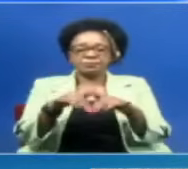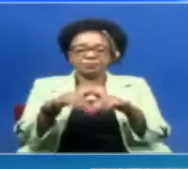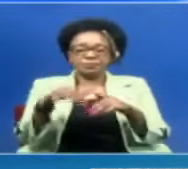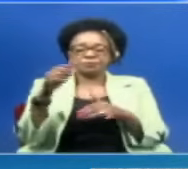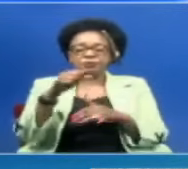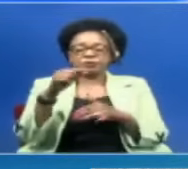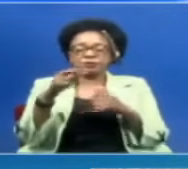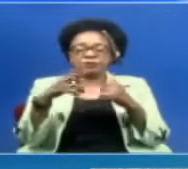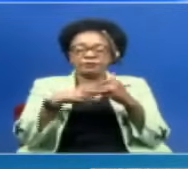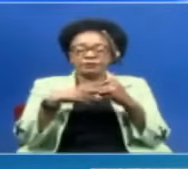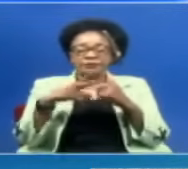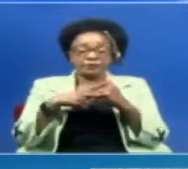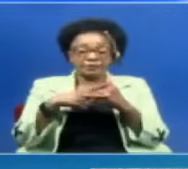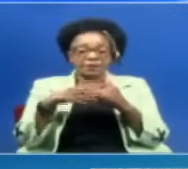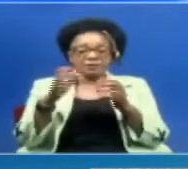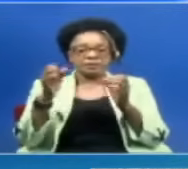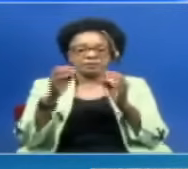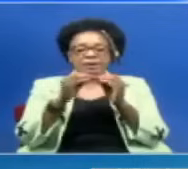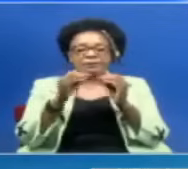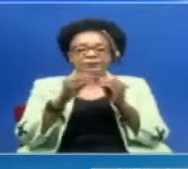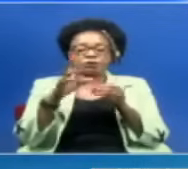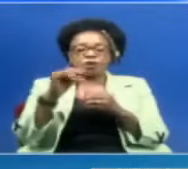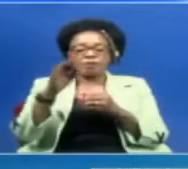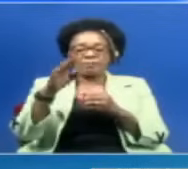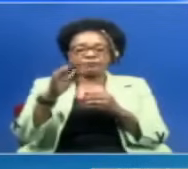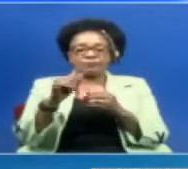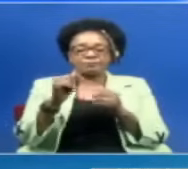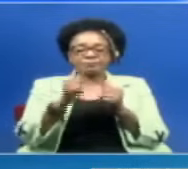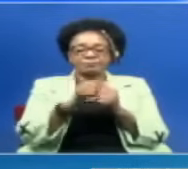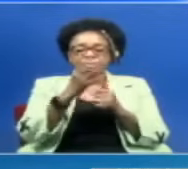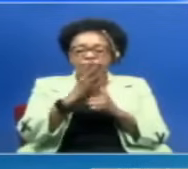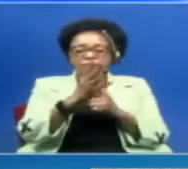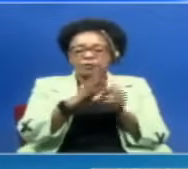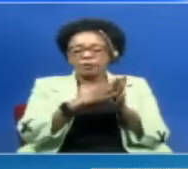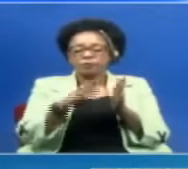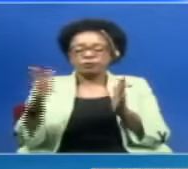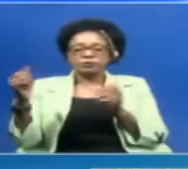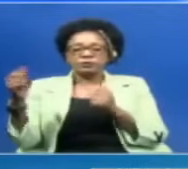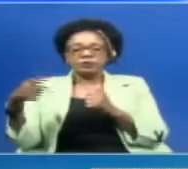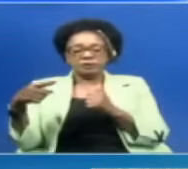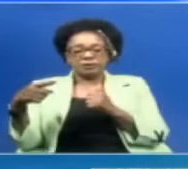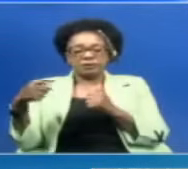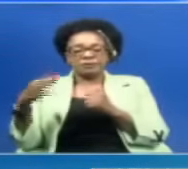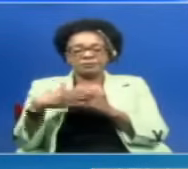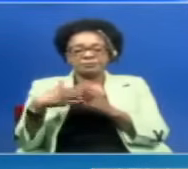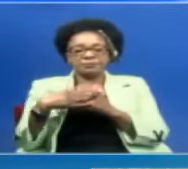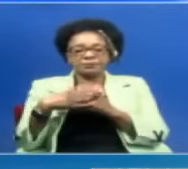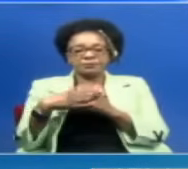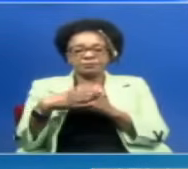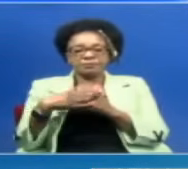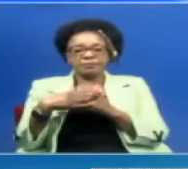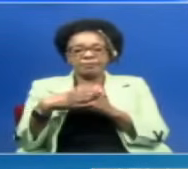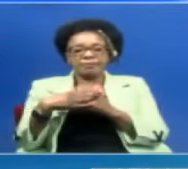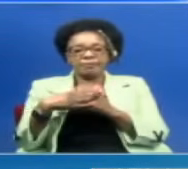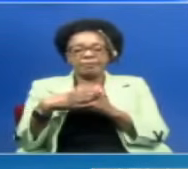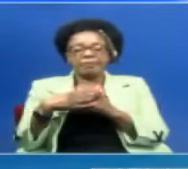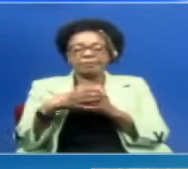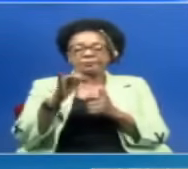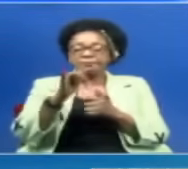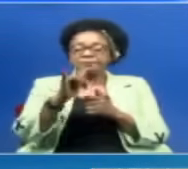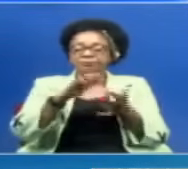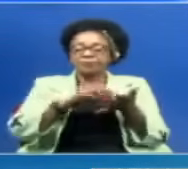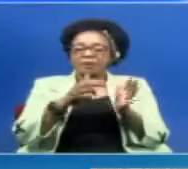summit in Colombia from the 14th to the 16th of September. Back home, this means that there is a